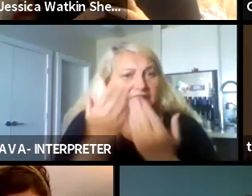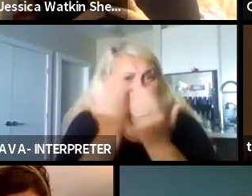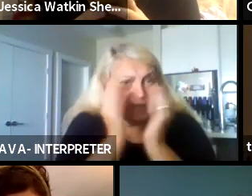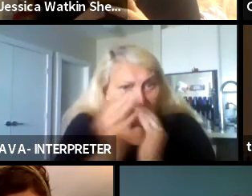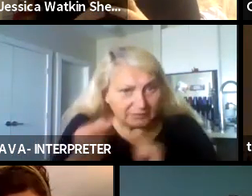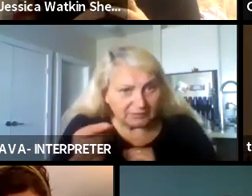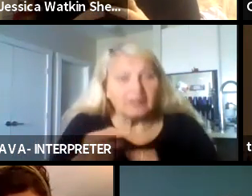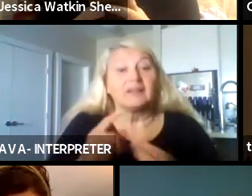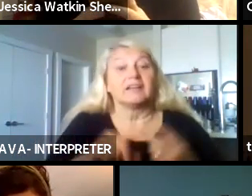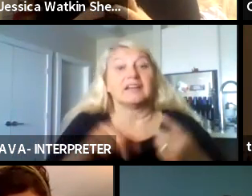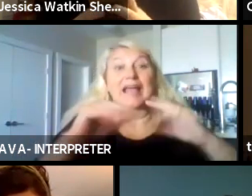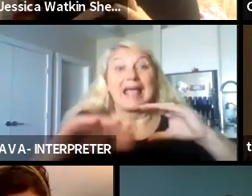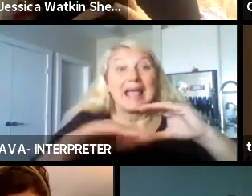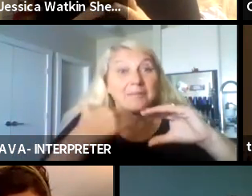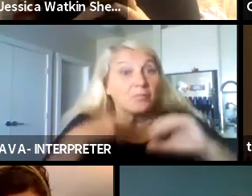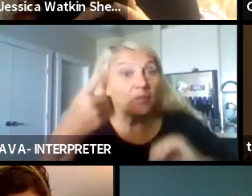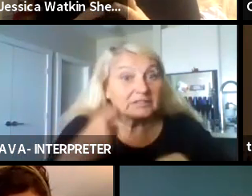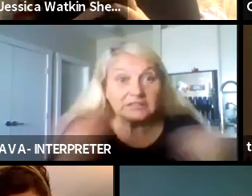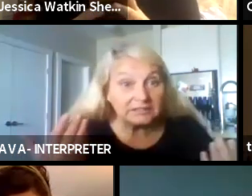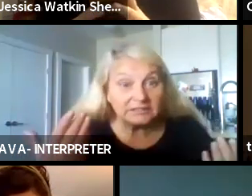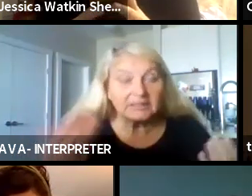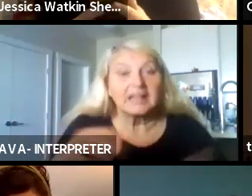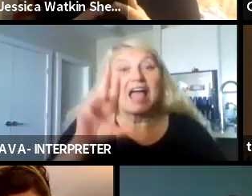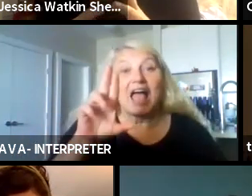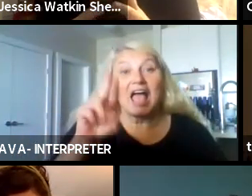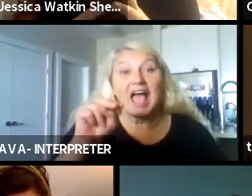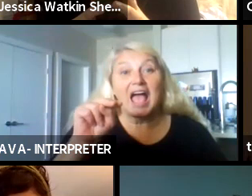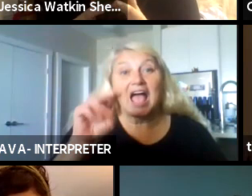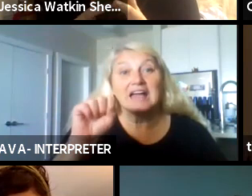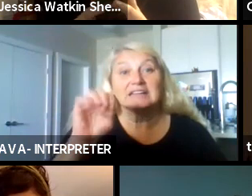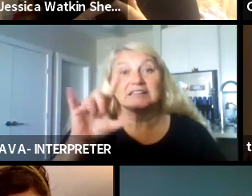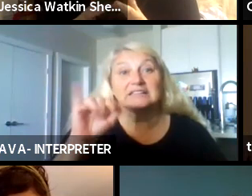can email us a question at